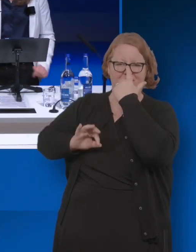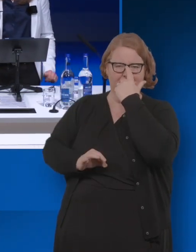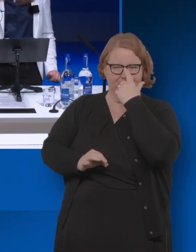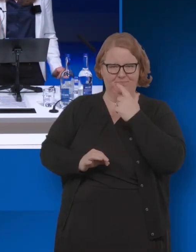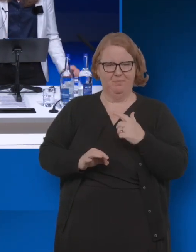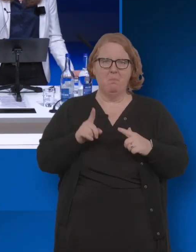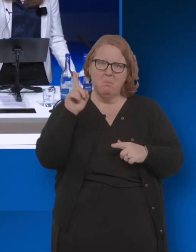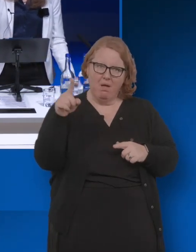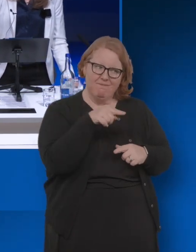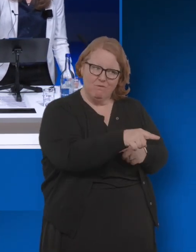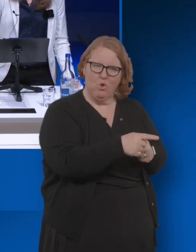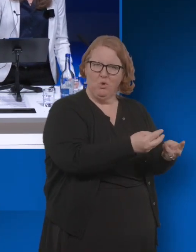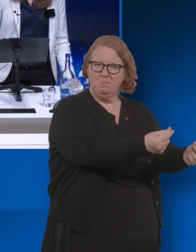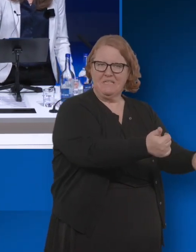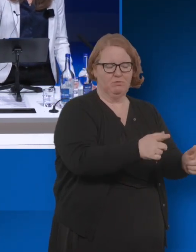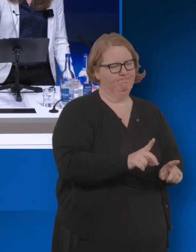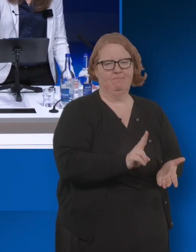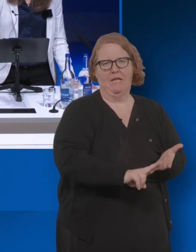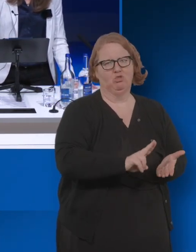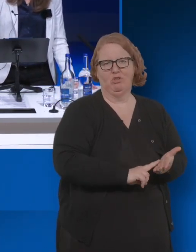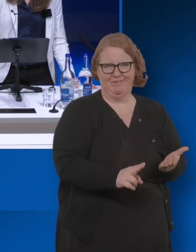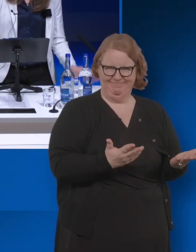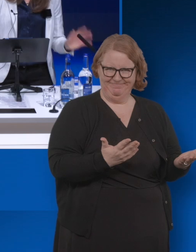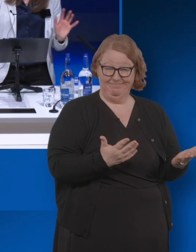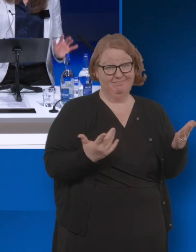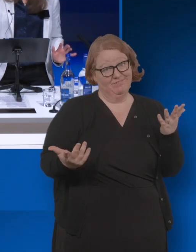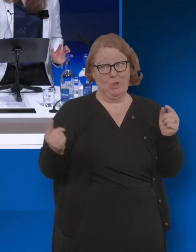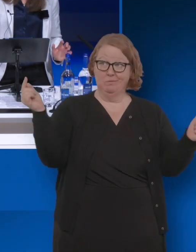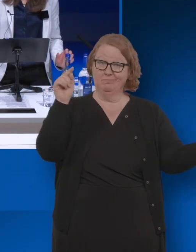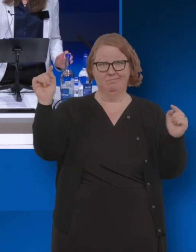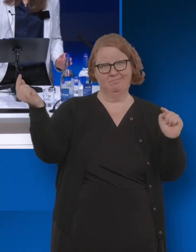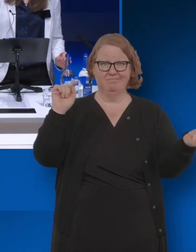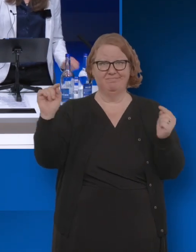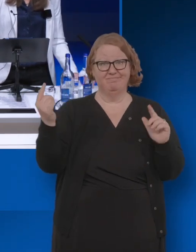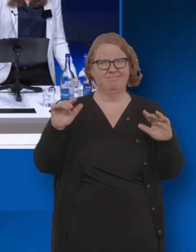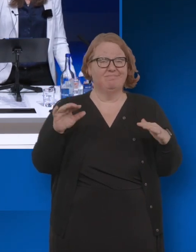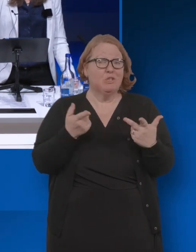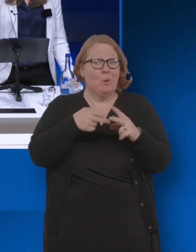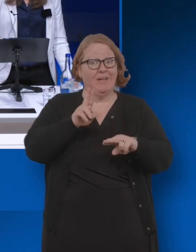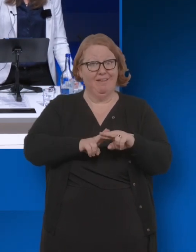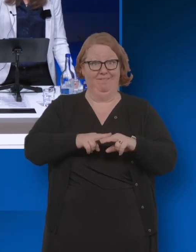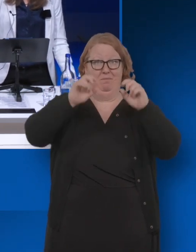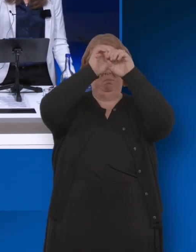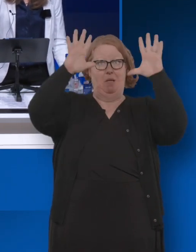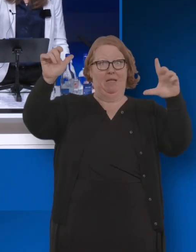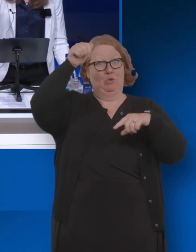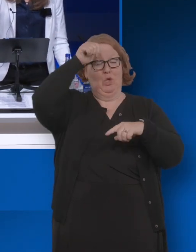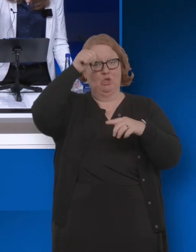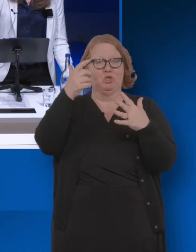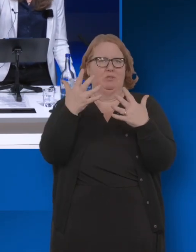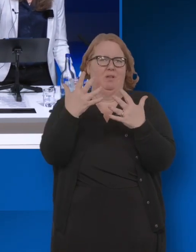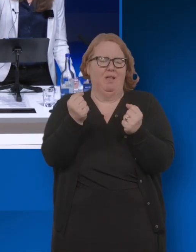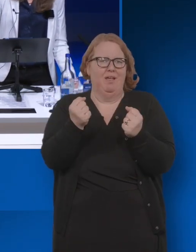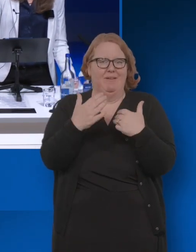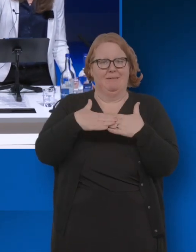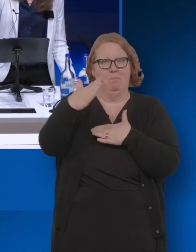unnatural to materialism. And so arguably the very existence of the conscious mind